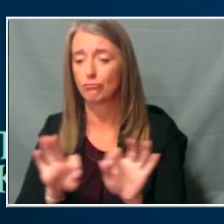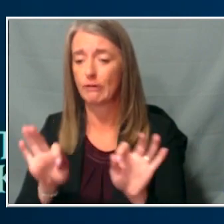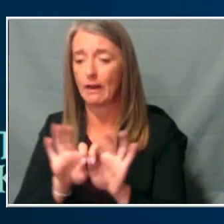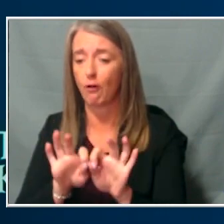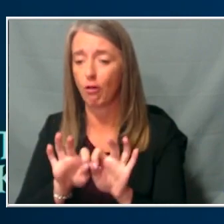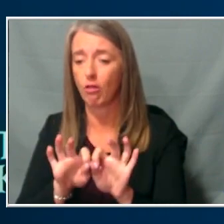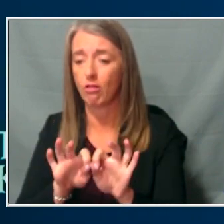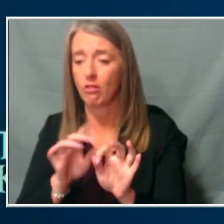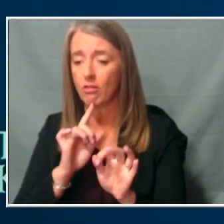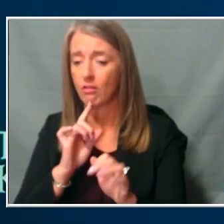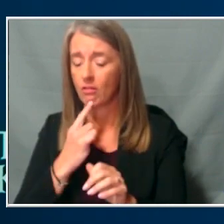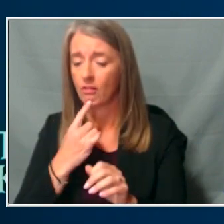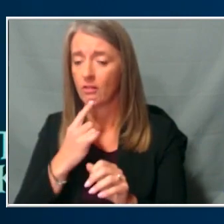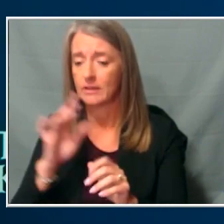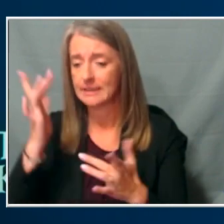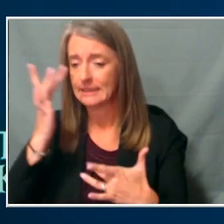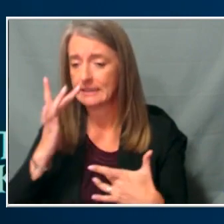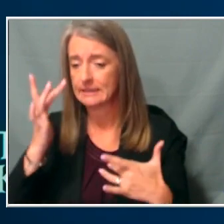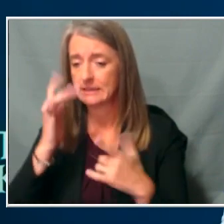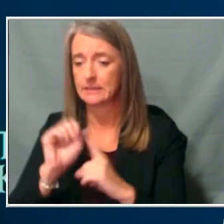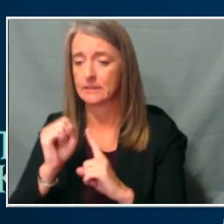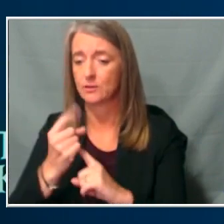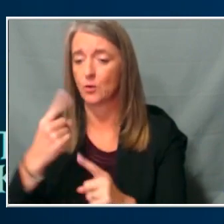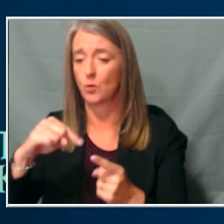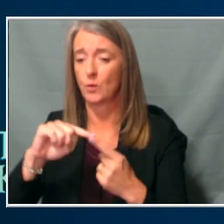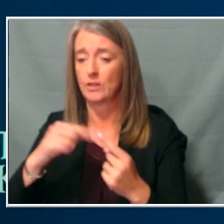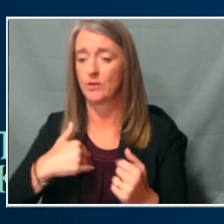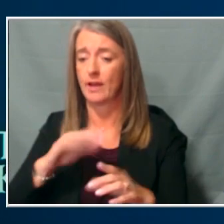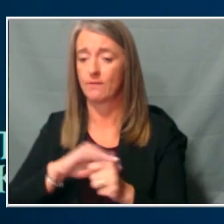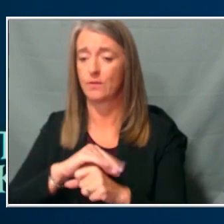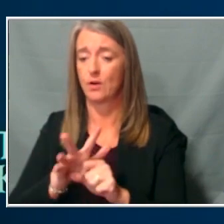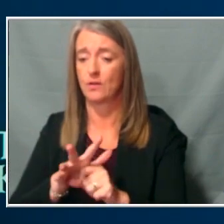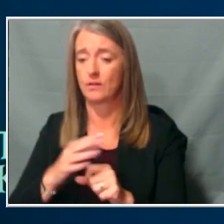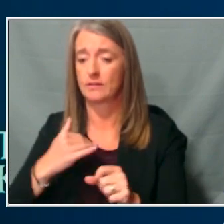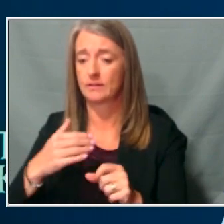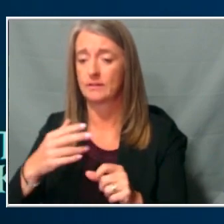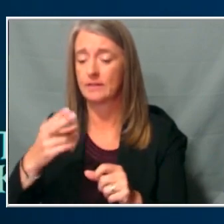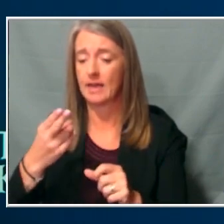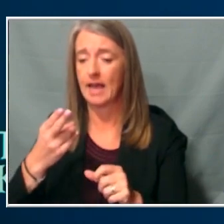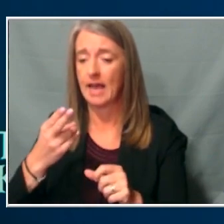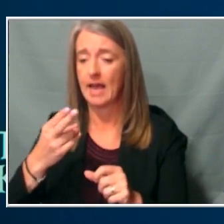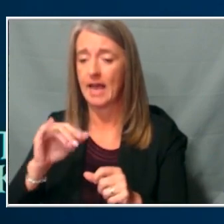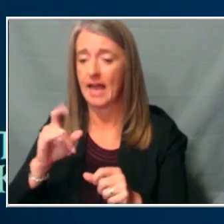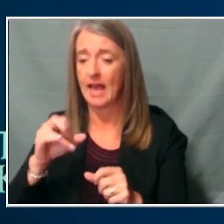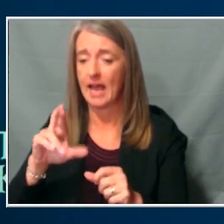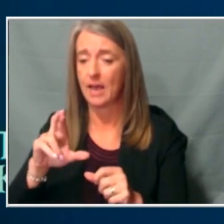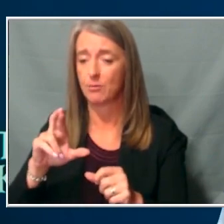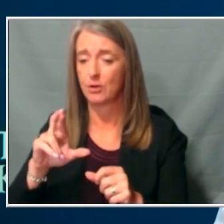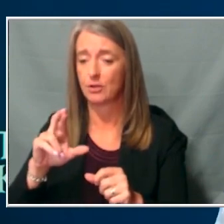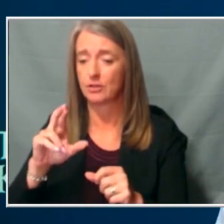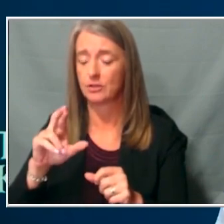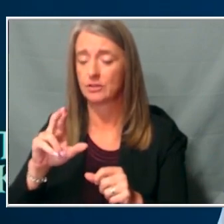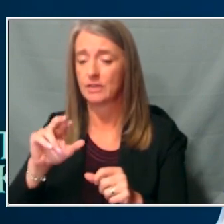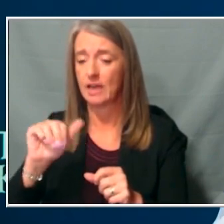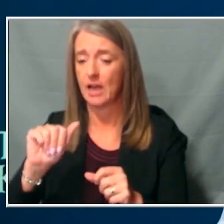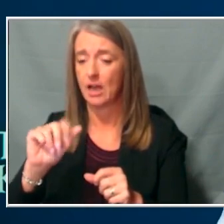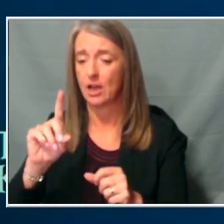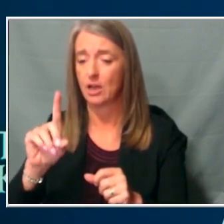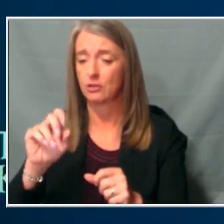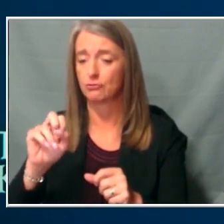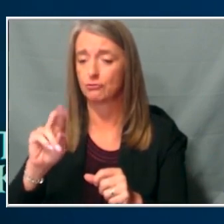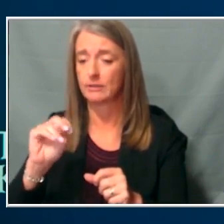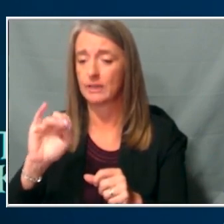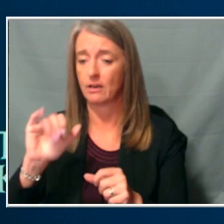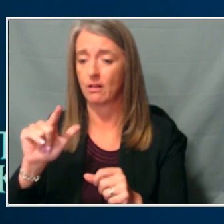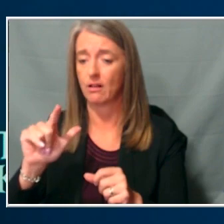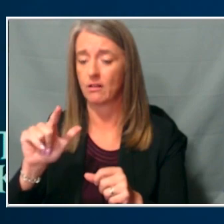know, situation. So when you have COVID, you are also in a adrenaline state, right? And with the hyperadrenaline